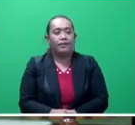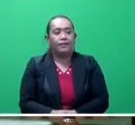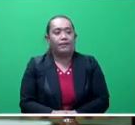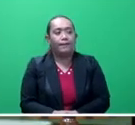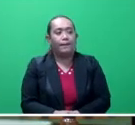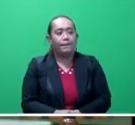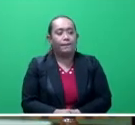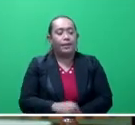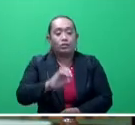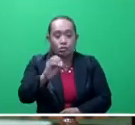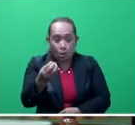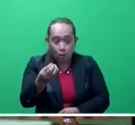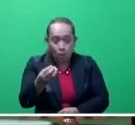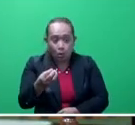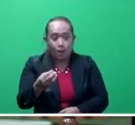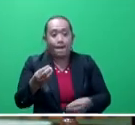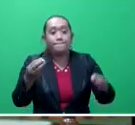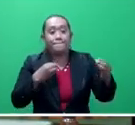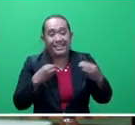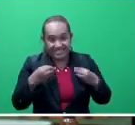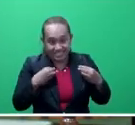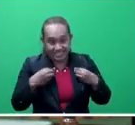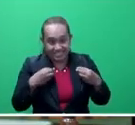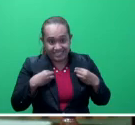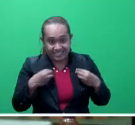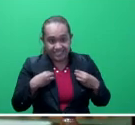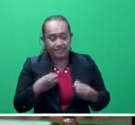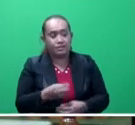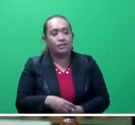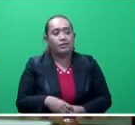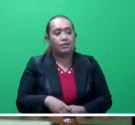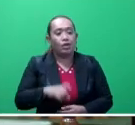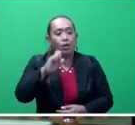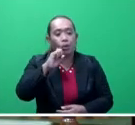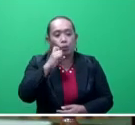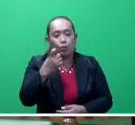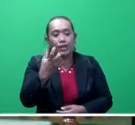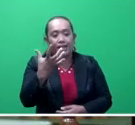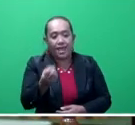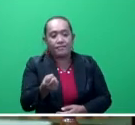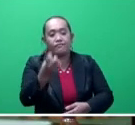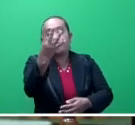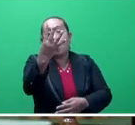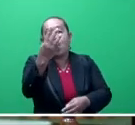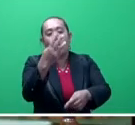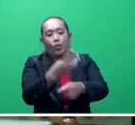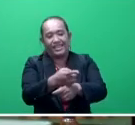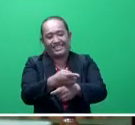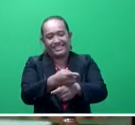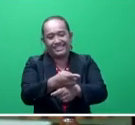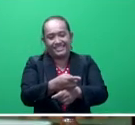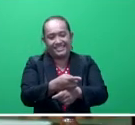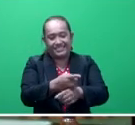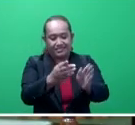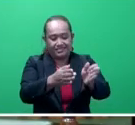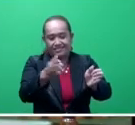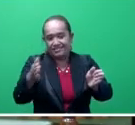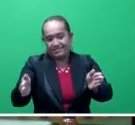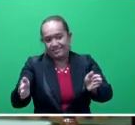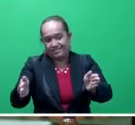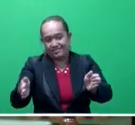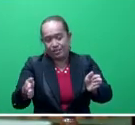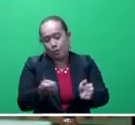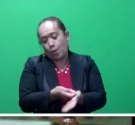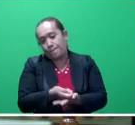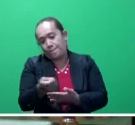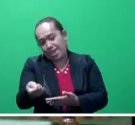commercial customers that fall under this particular scheme will get 4 weeks to pay the electricity bill without disconnection. This extended bill payment